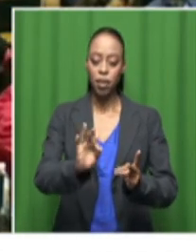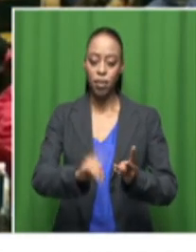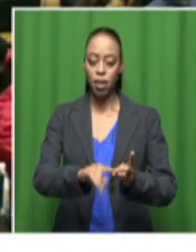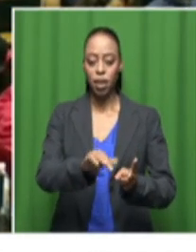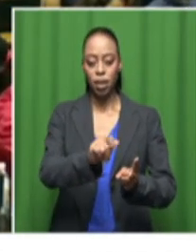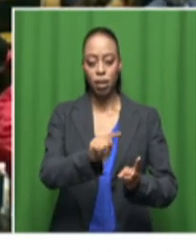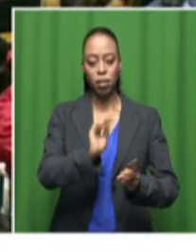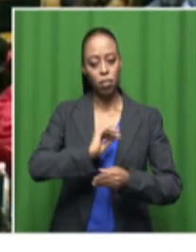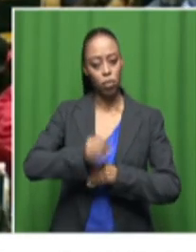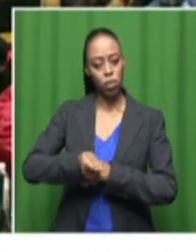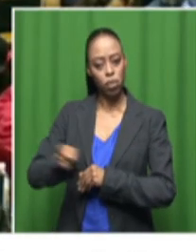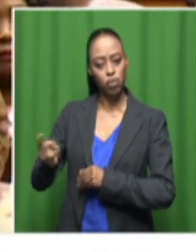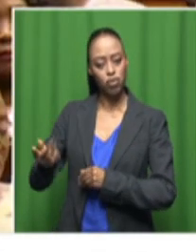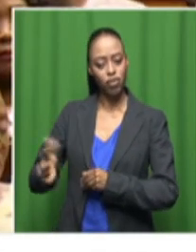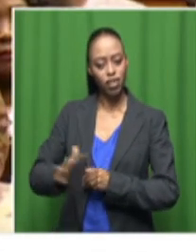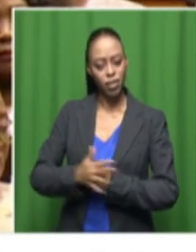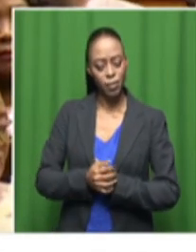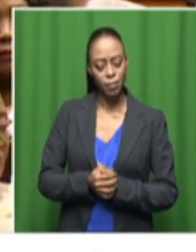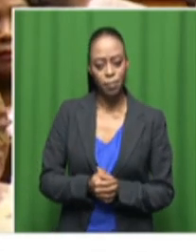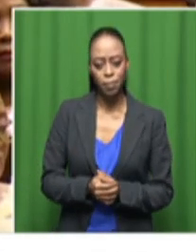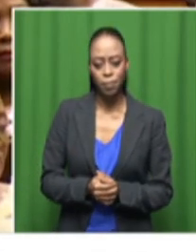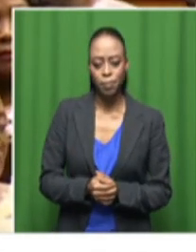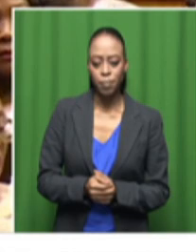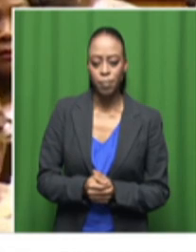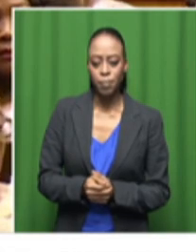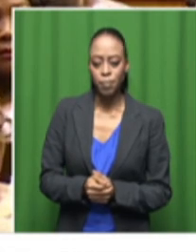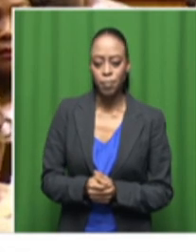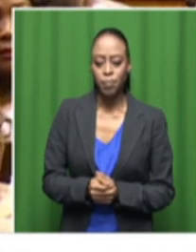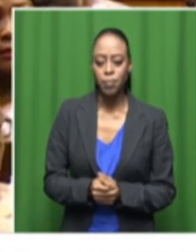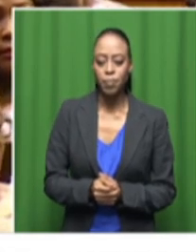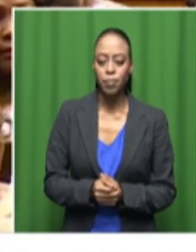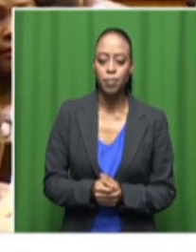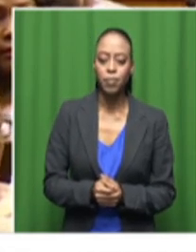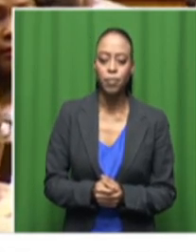defended him. Ulilani Philip, SABC News, Parliament.